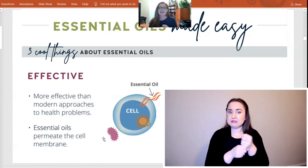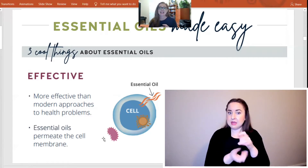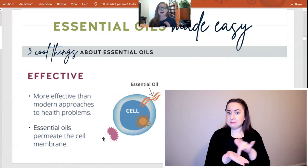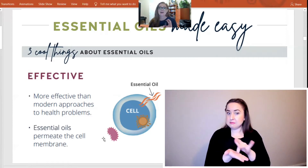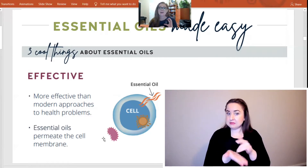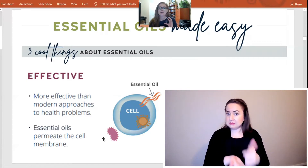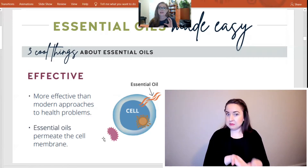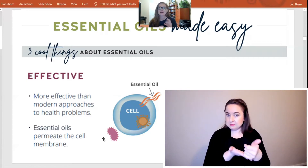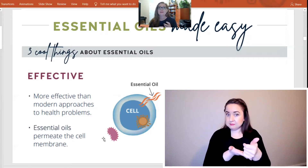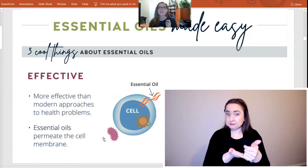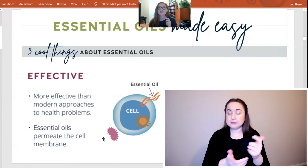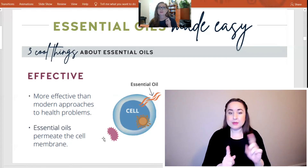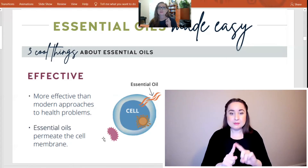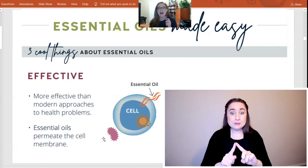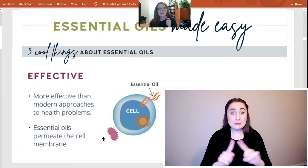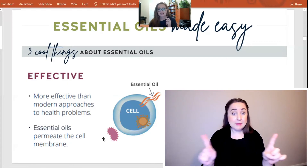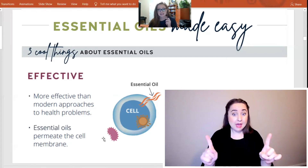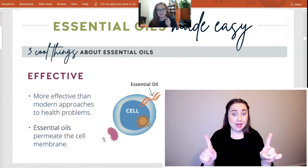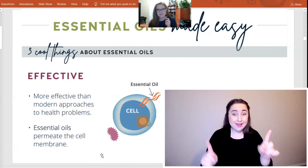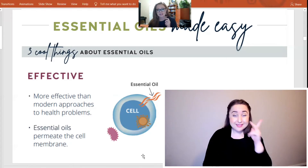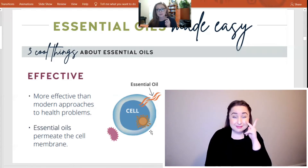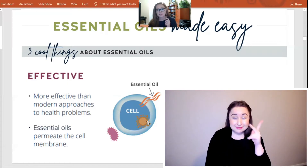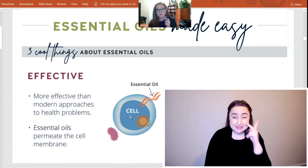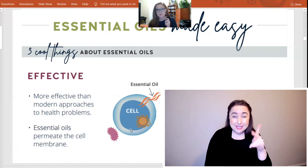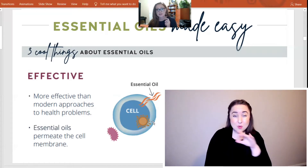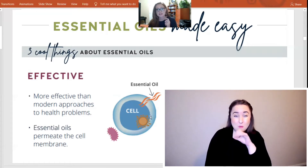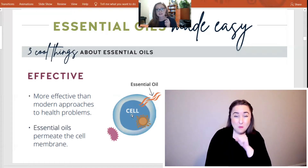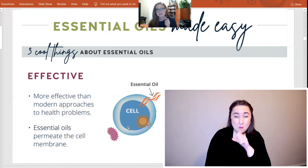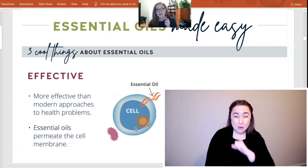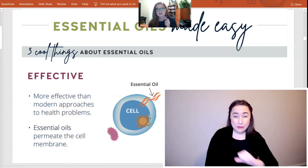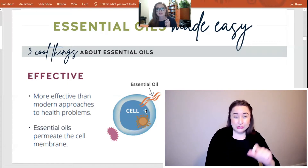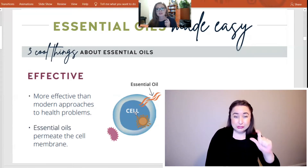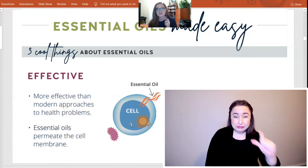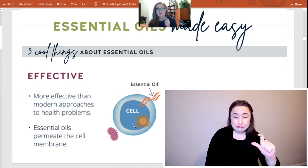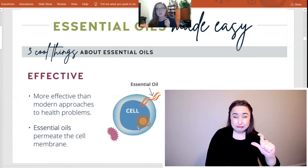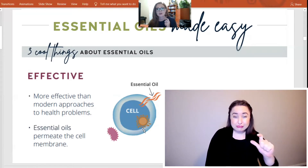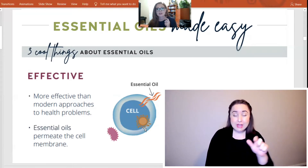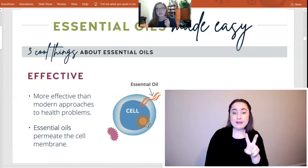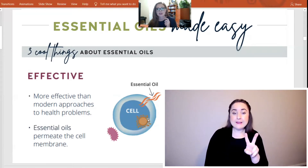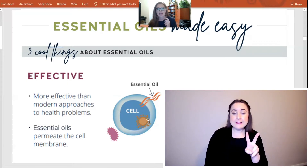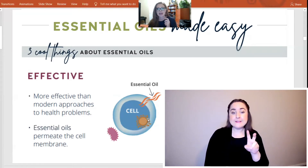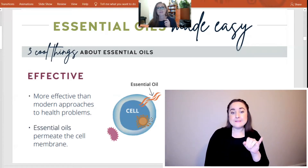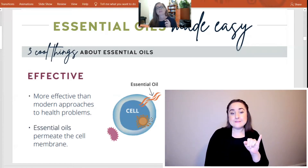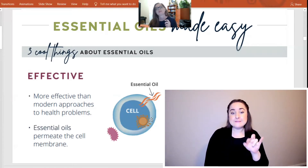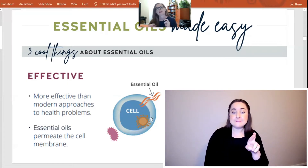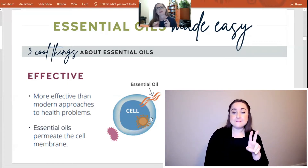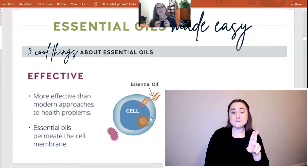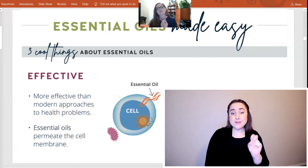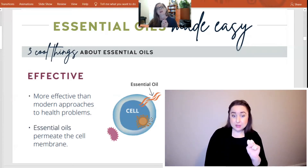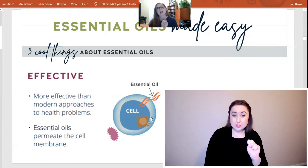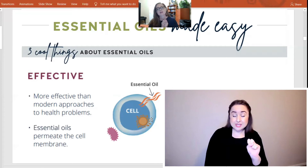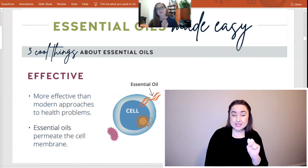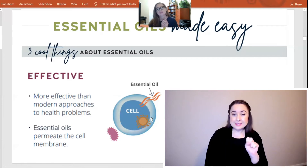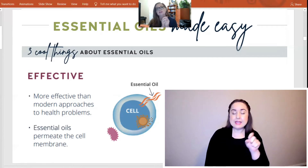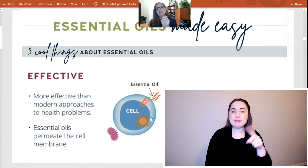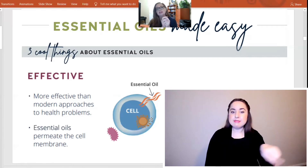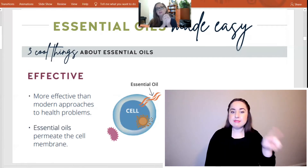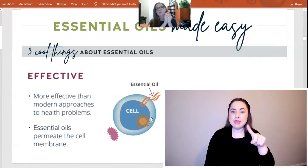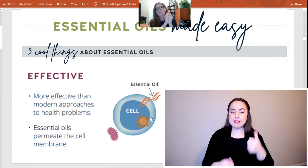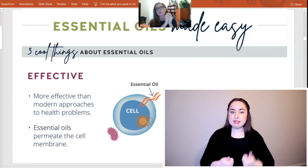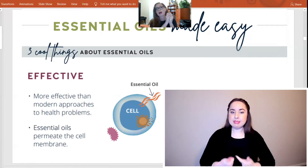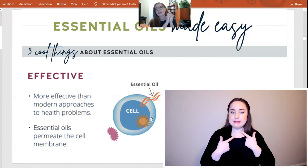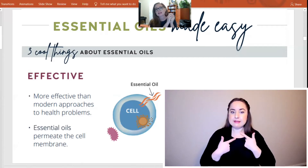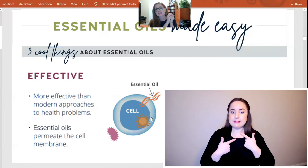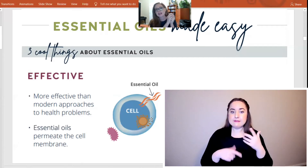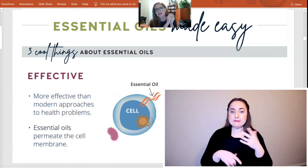Now, when it comes to viruses, which is represented by this little orange guy, viruses live